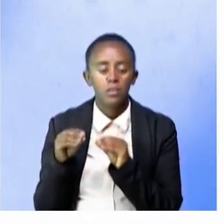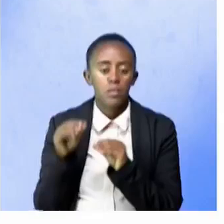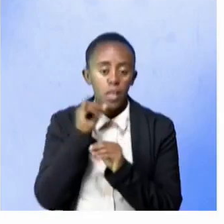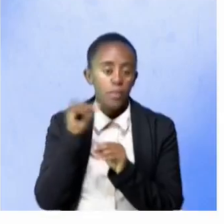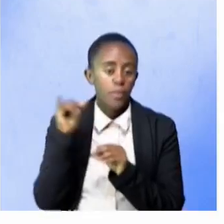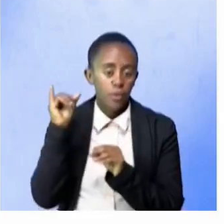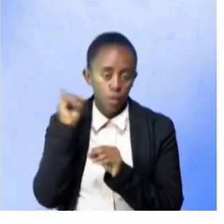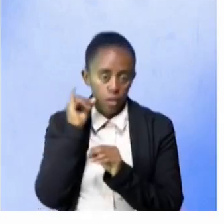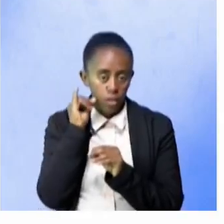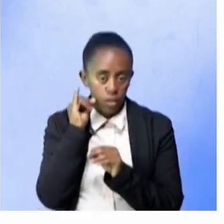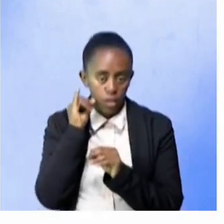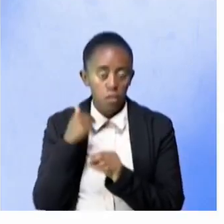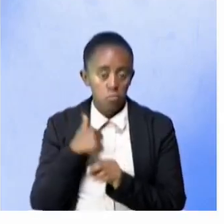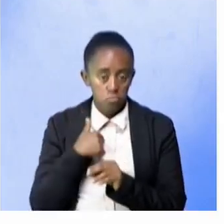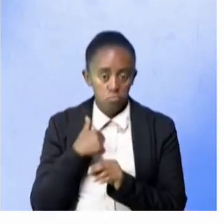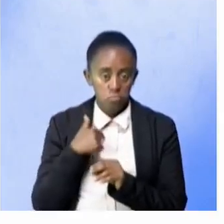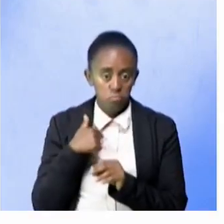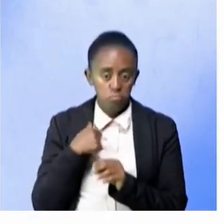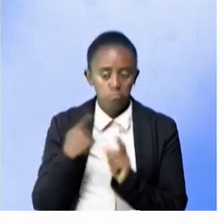yesterday.